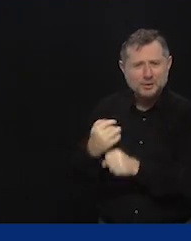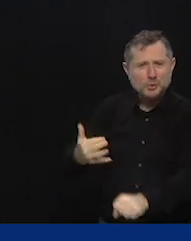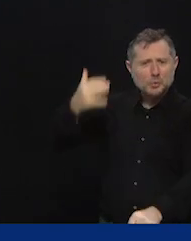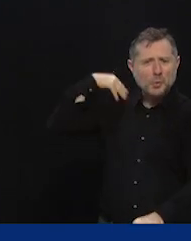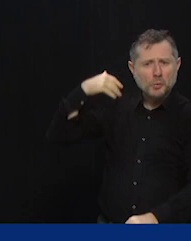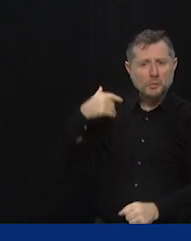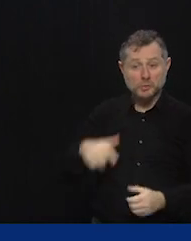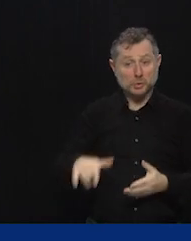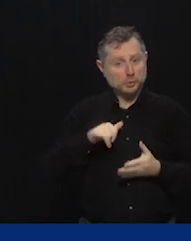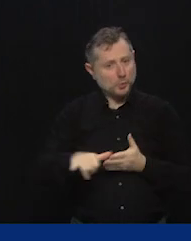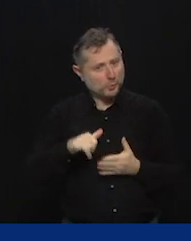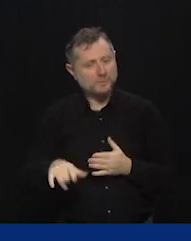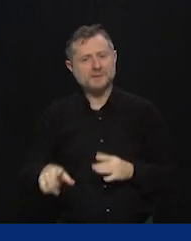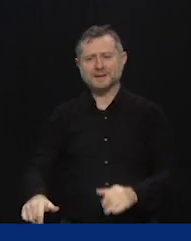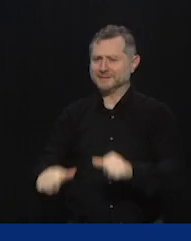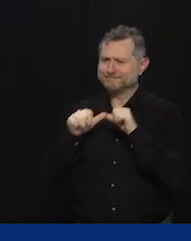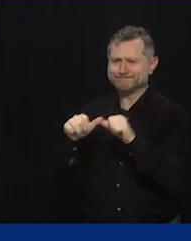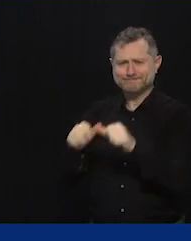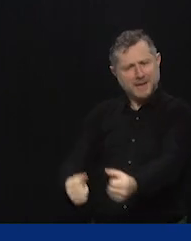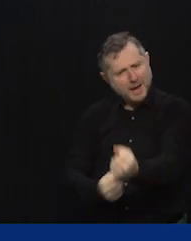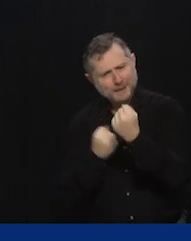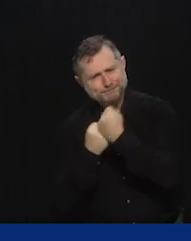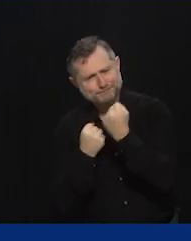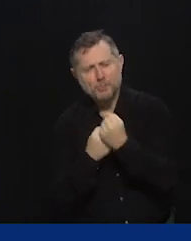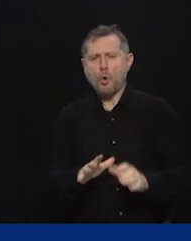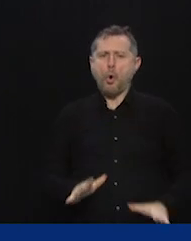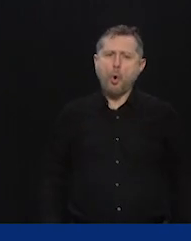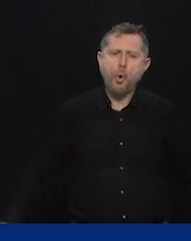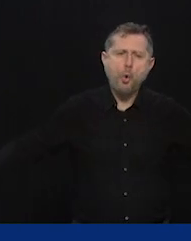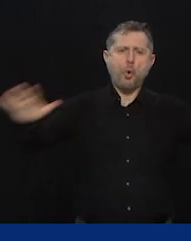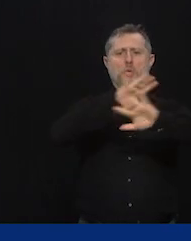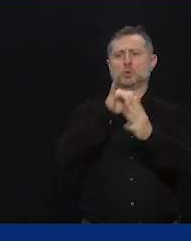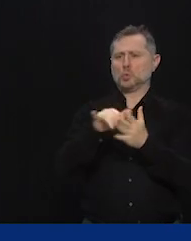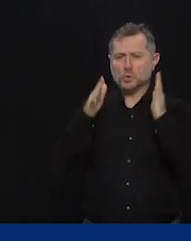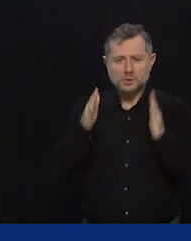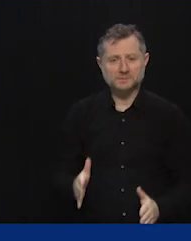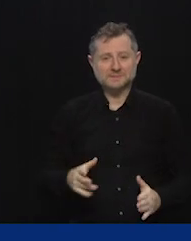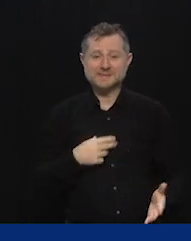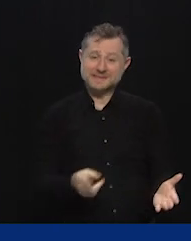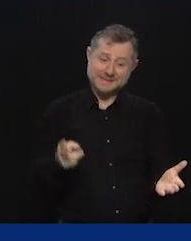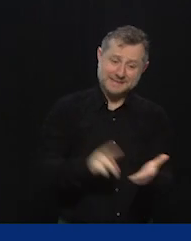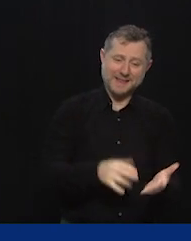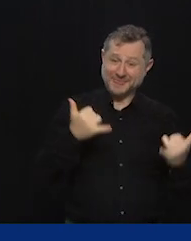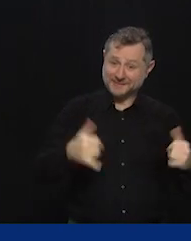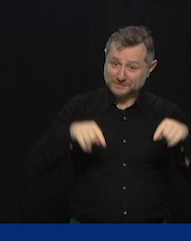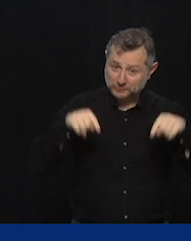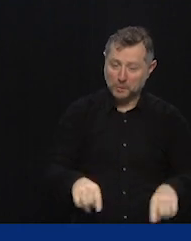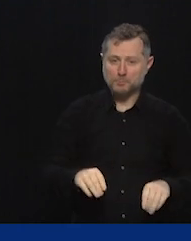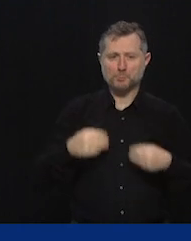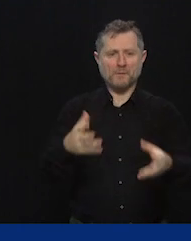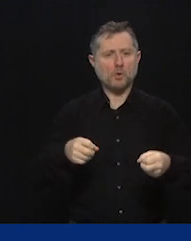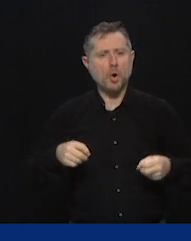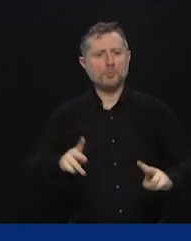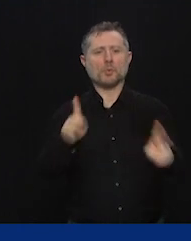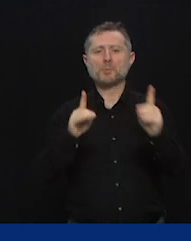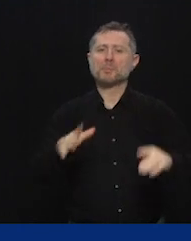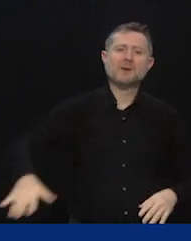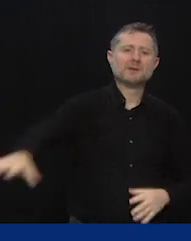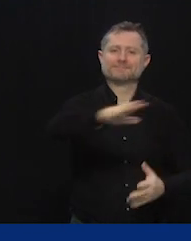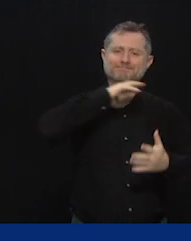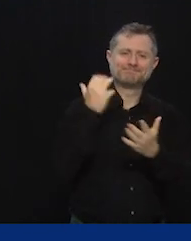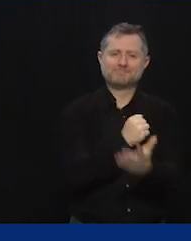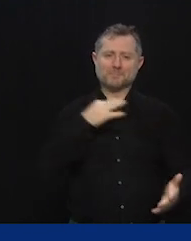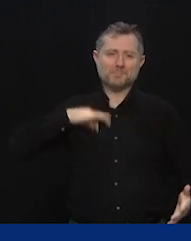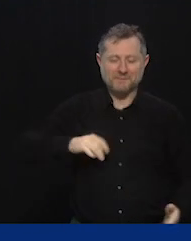New Yorkers, and I believe that by signing this today, it's going to give an opportunity for people to get that extra help they need, that support they need when